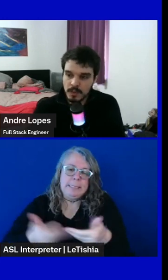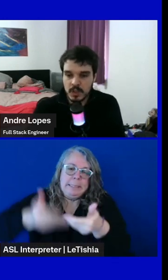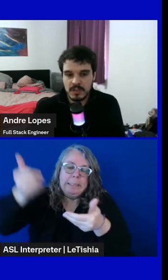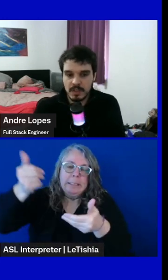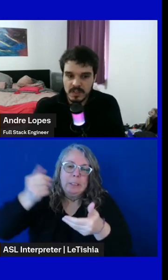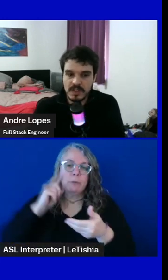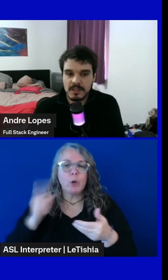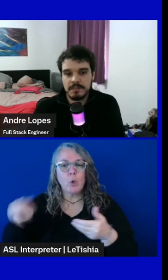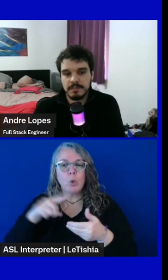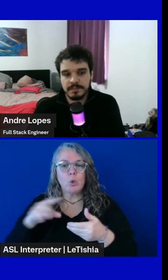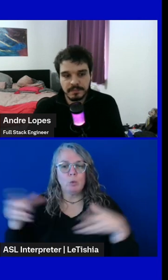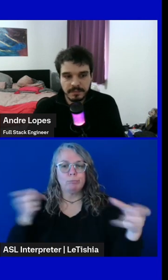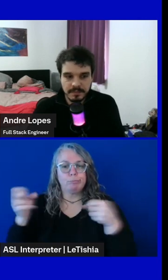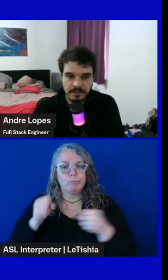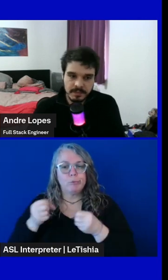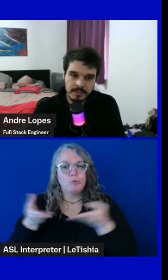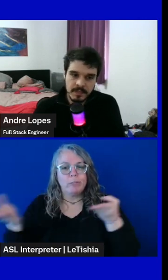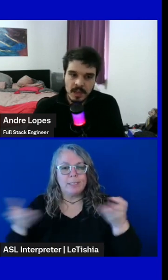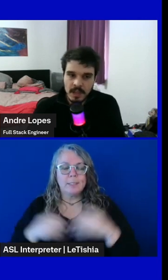to provision services.